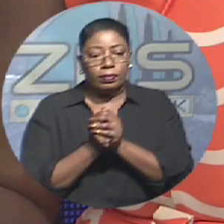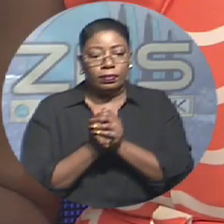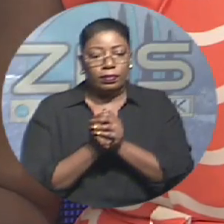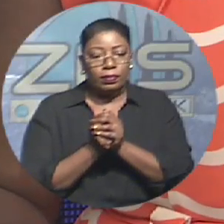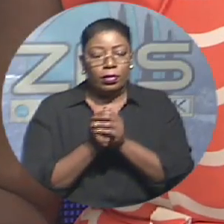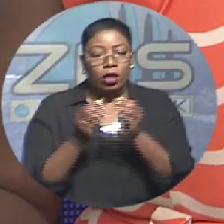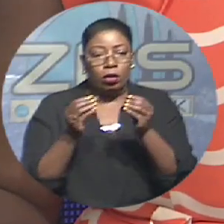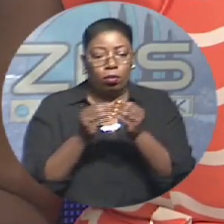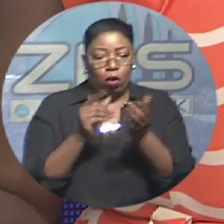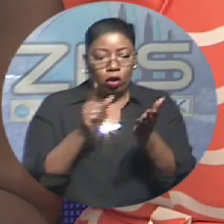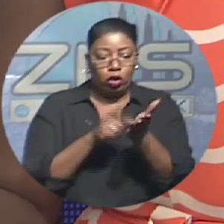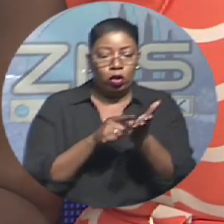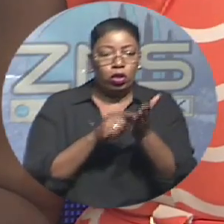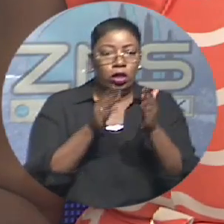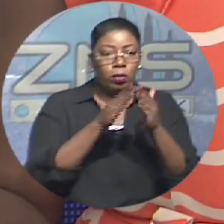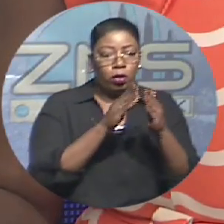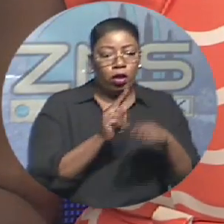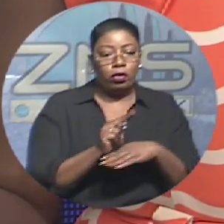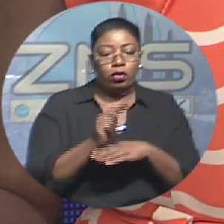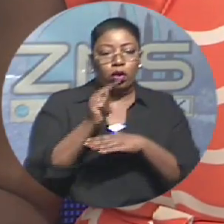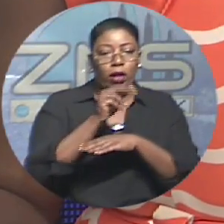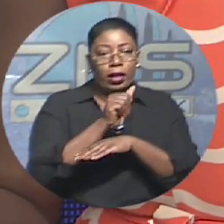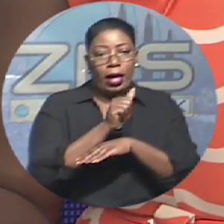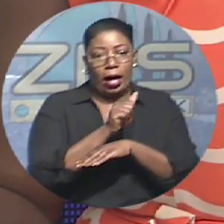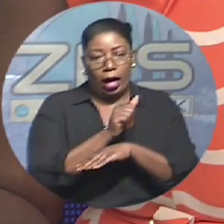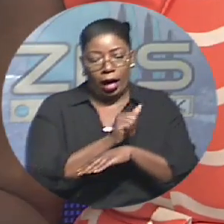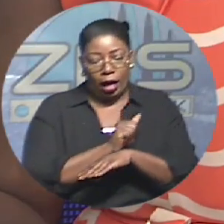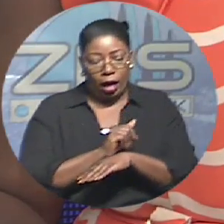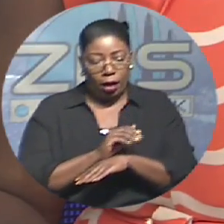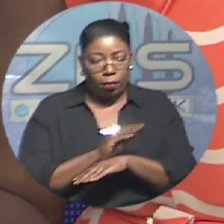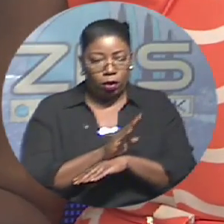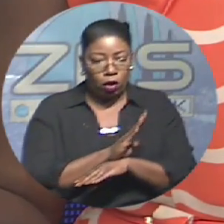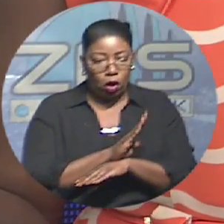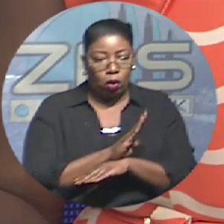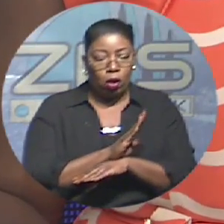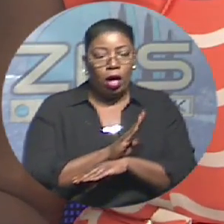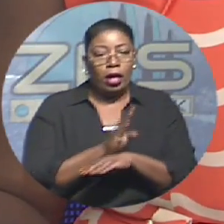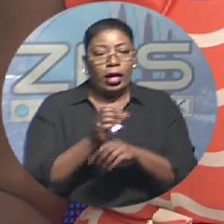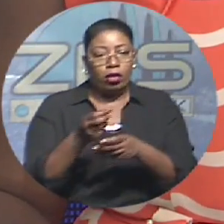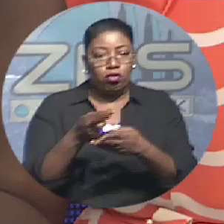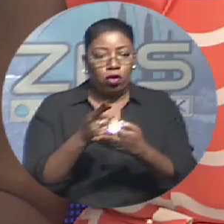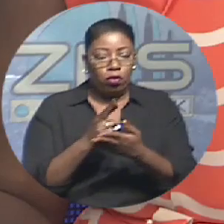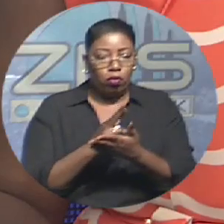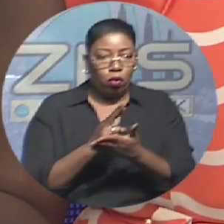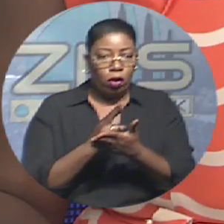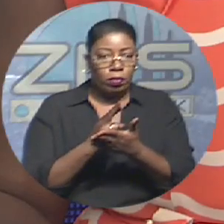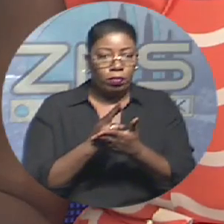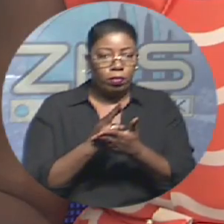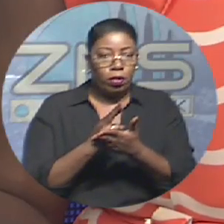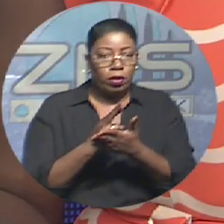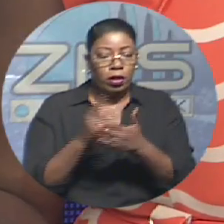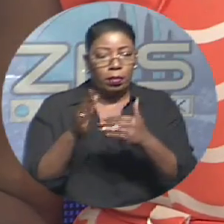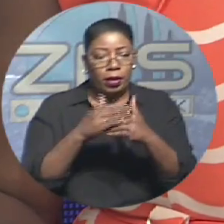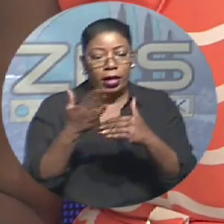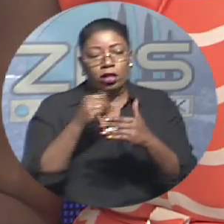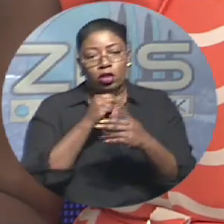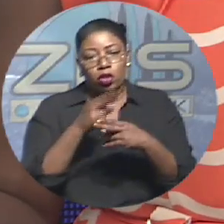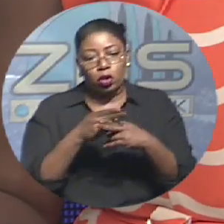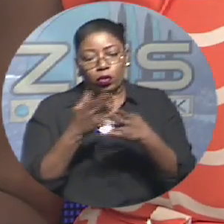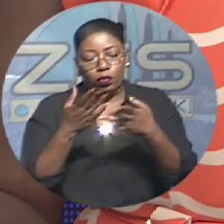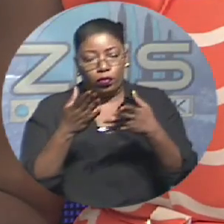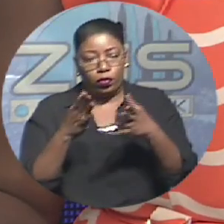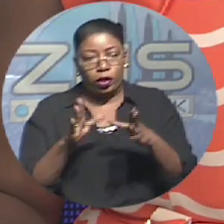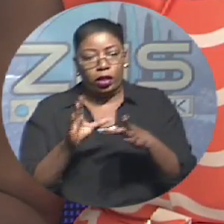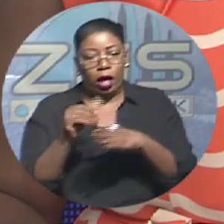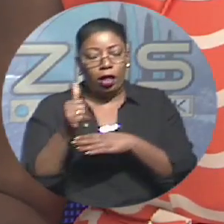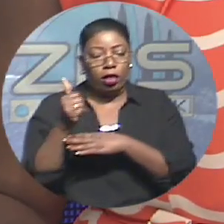In other news this Thursday, the community of North Abaco could be reaping the financial rewards as the port facility there is near completion. The nation's chief and